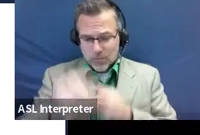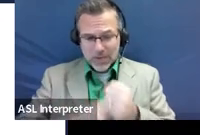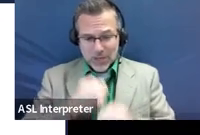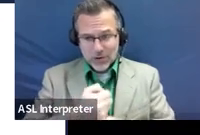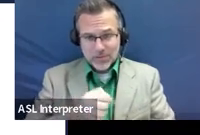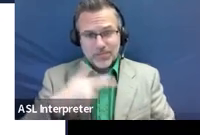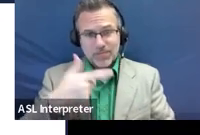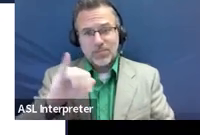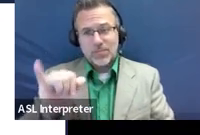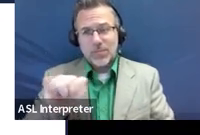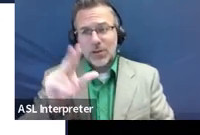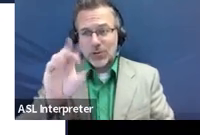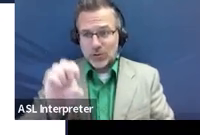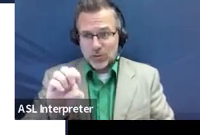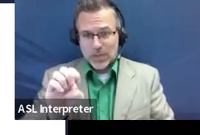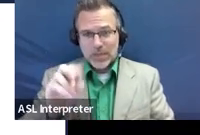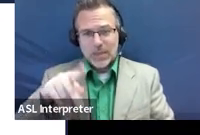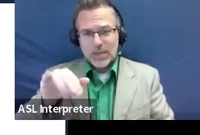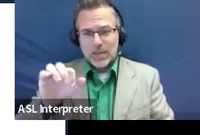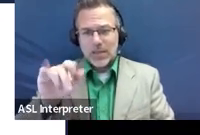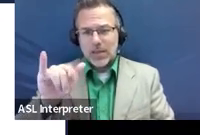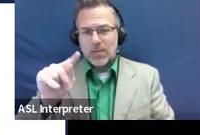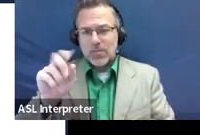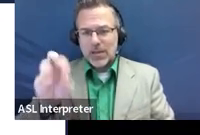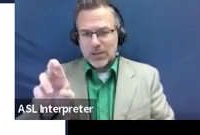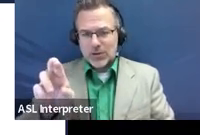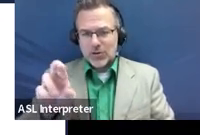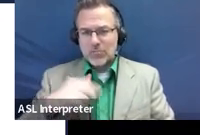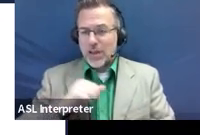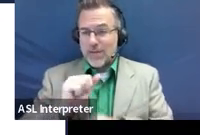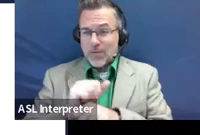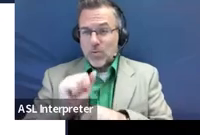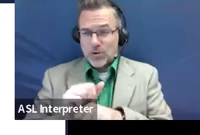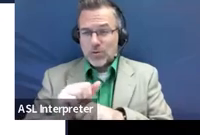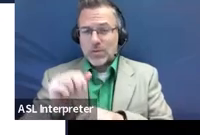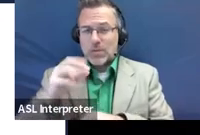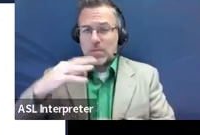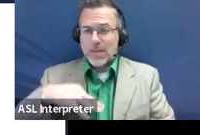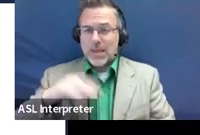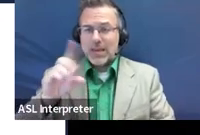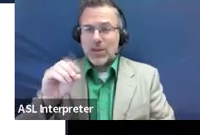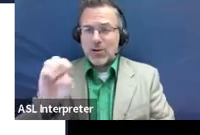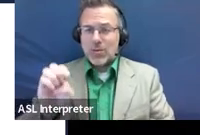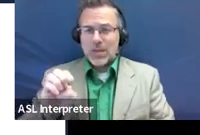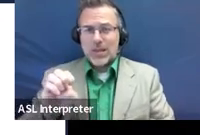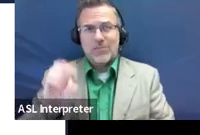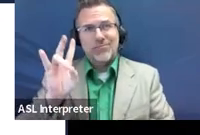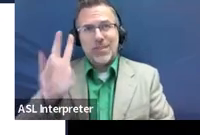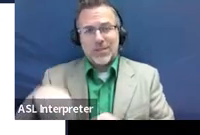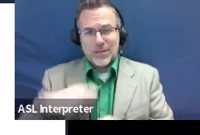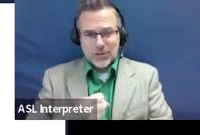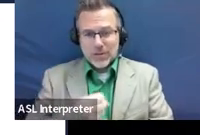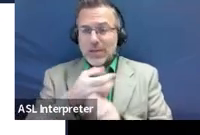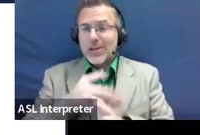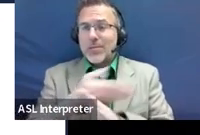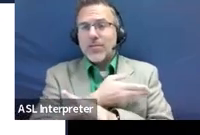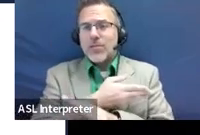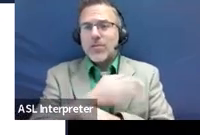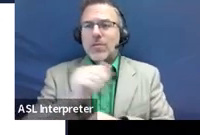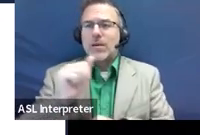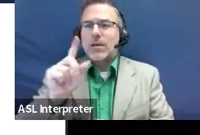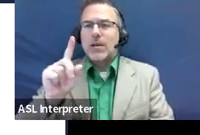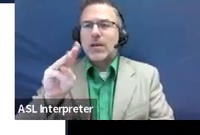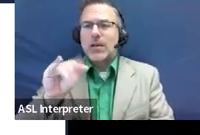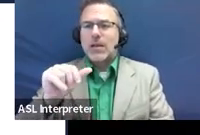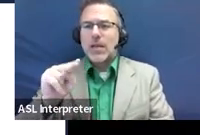Julie. Hi, I'm Julie Pelletier. I have been with DOE for 7 years now. And prior to that, I was admin